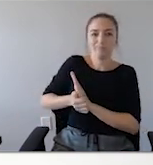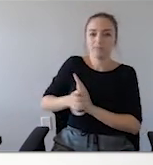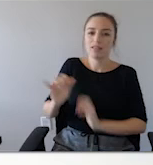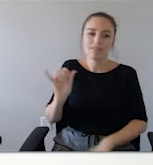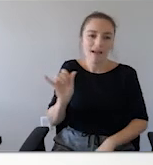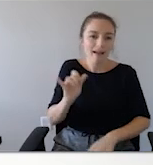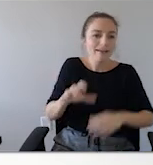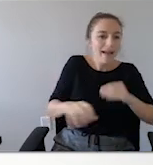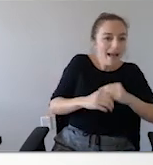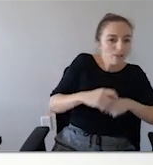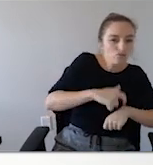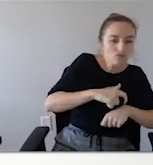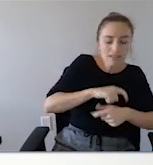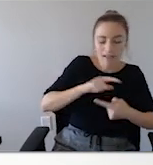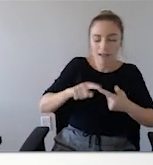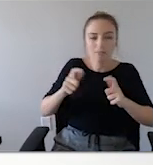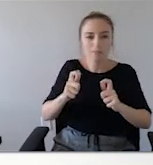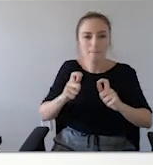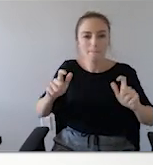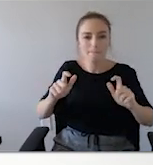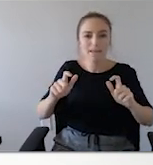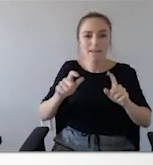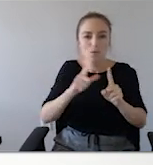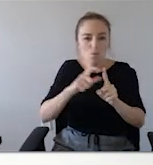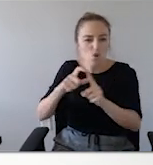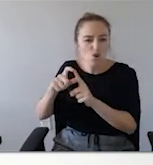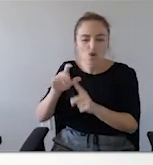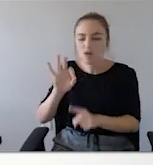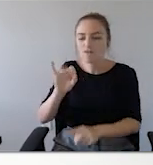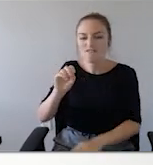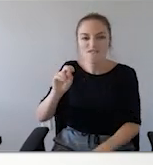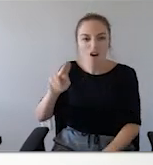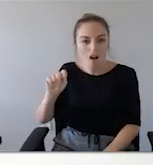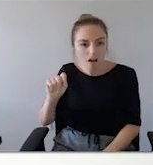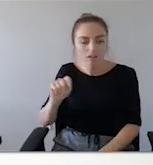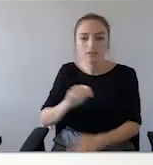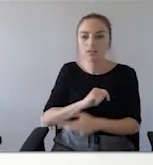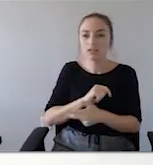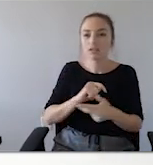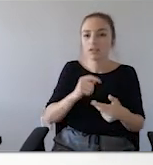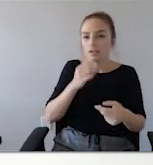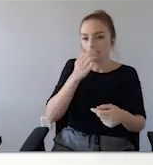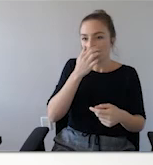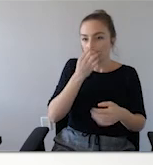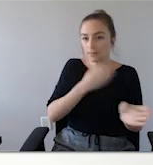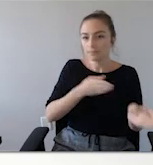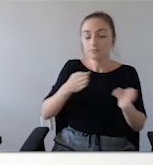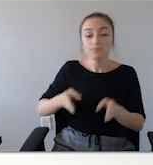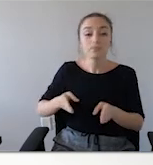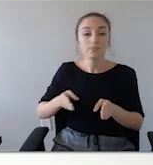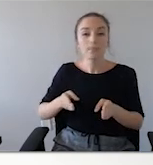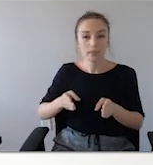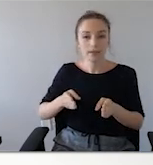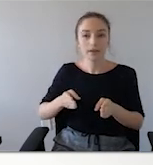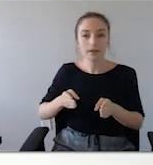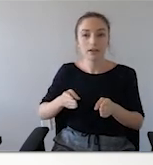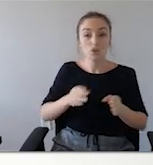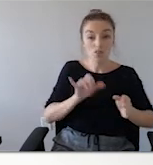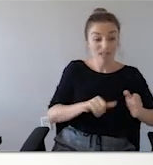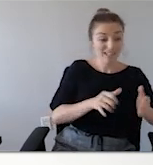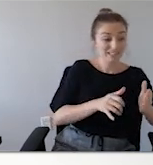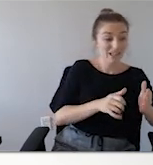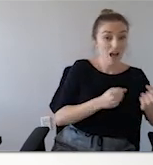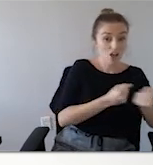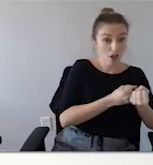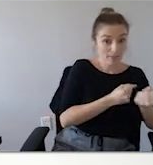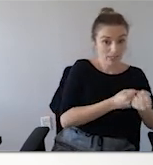school. So those kind of things. Modifications are when what the student is expected to learn and to show is